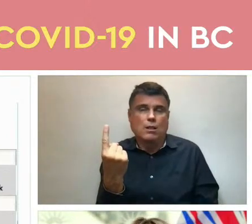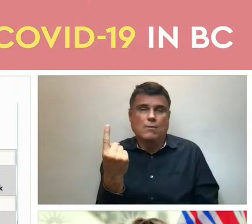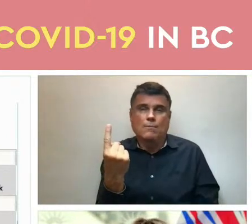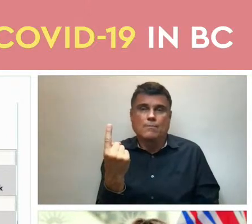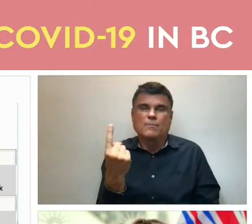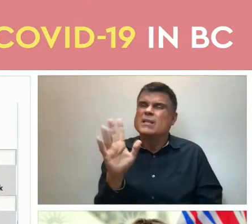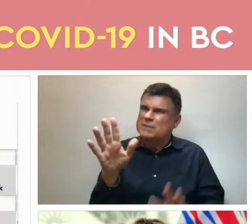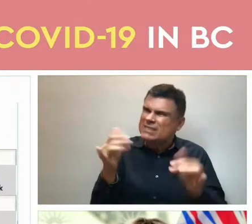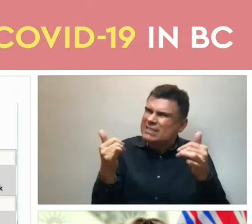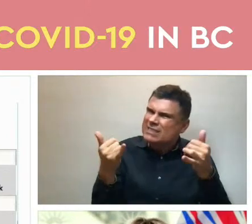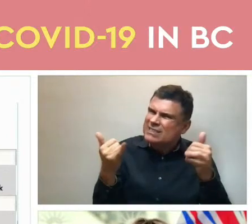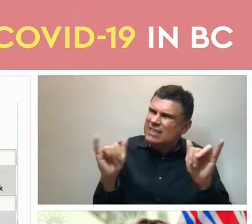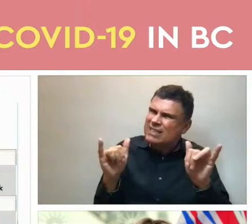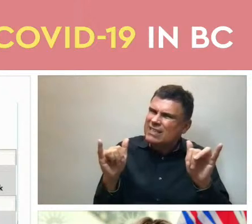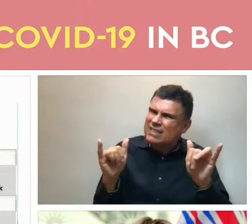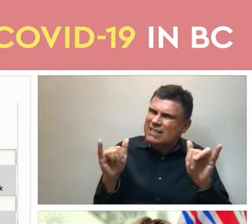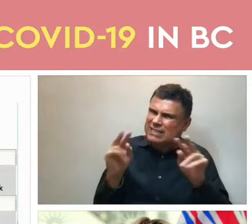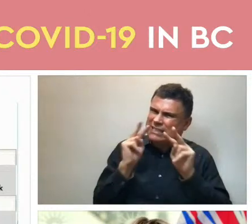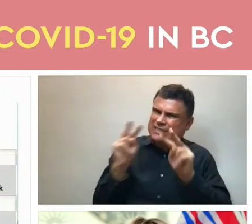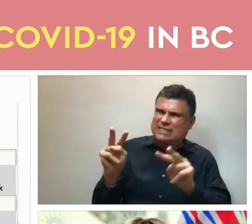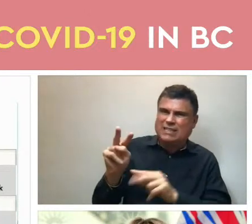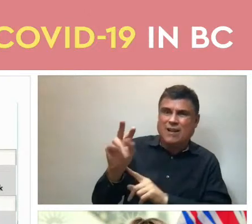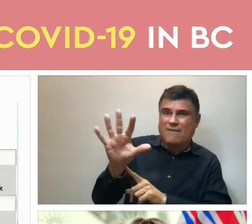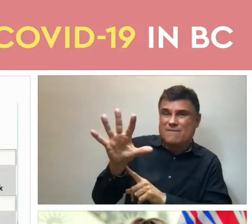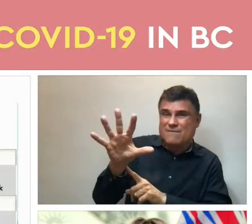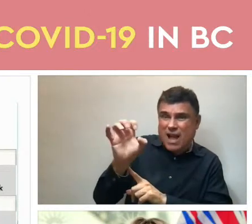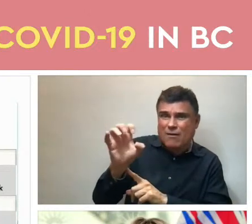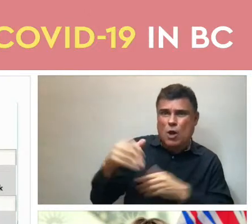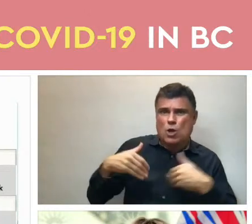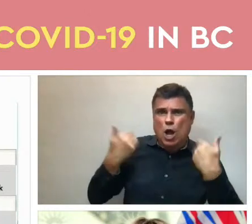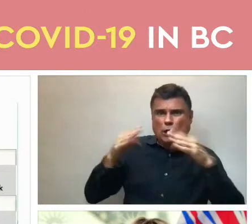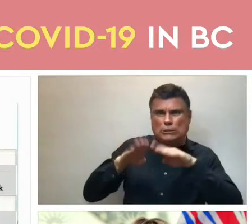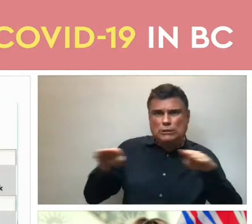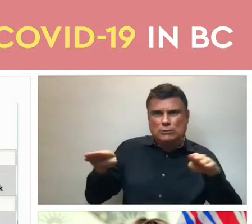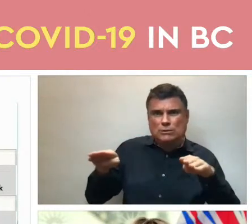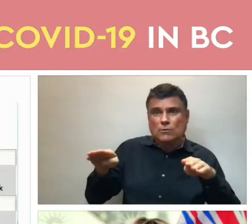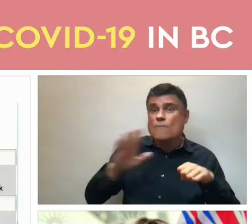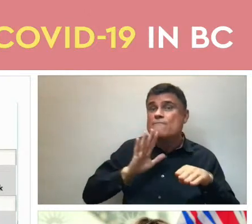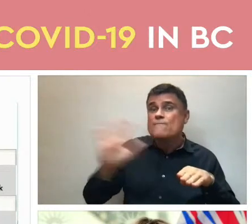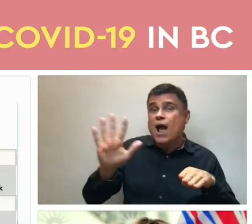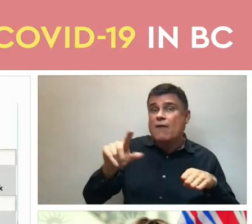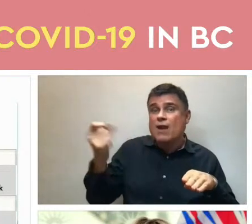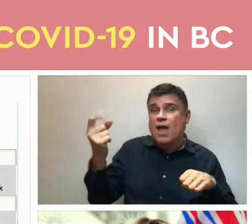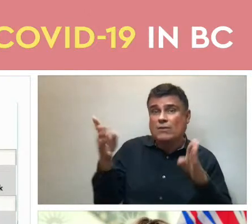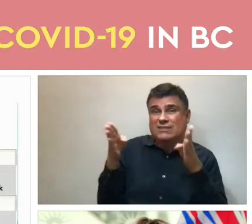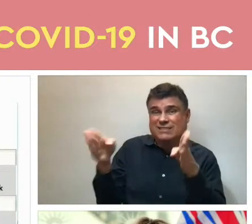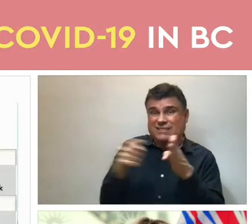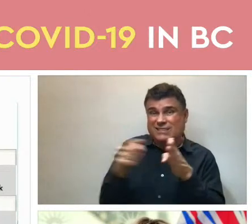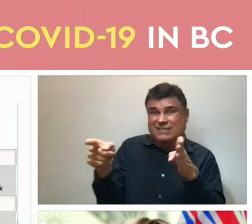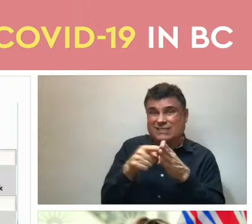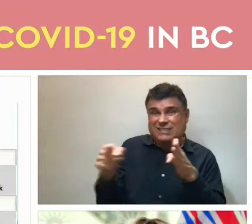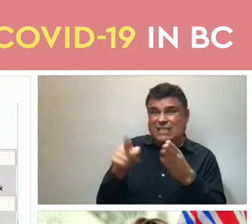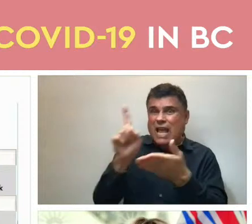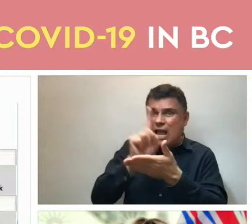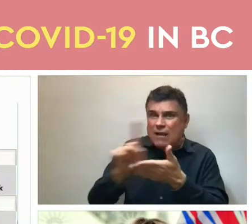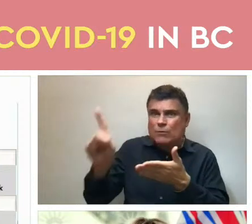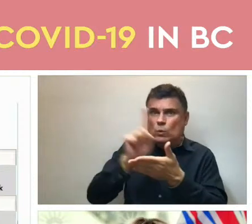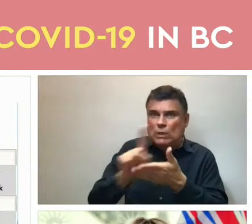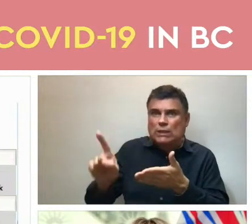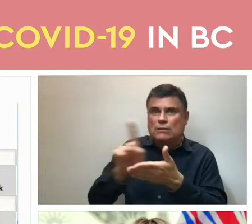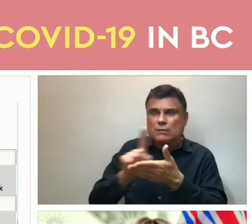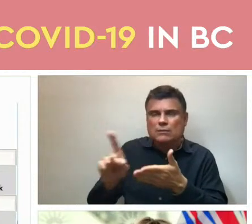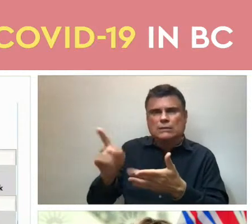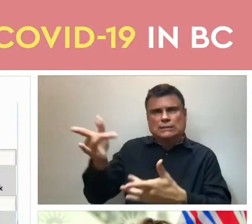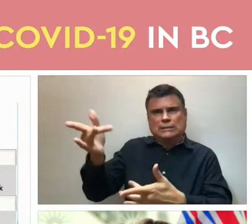seeing 500 young children in the 5 to 11 age group a week being infected with